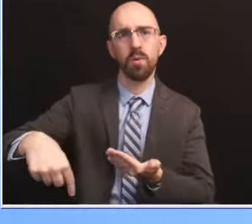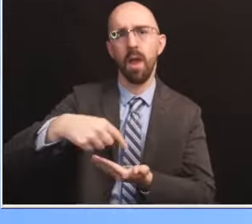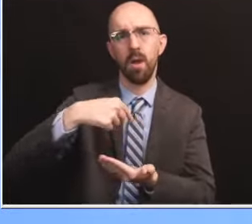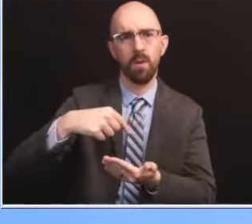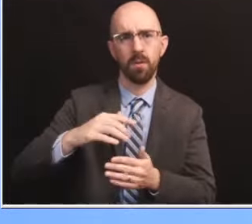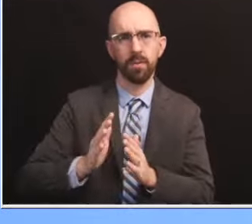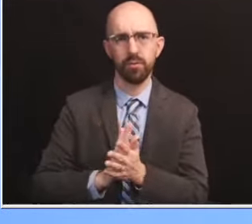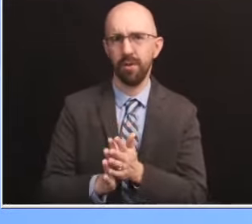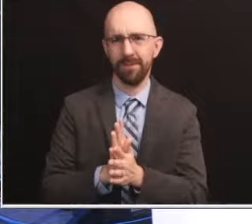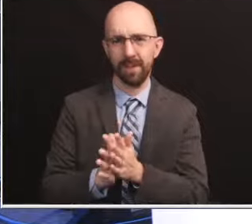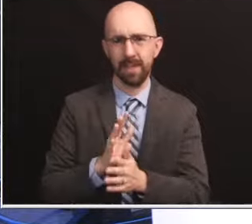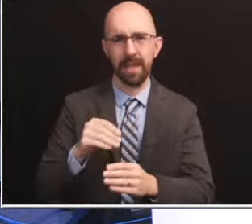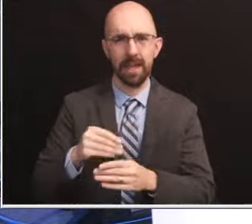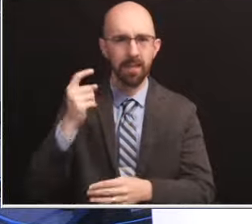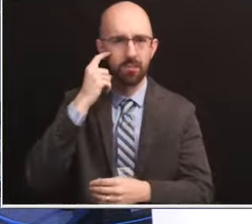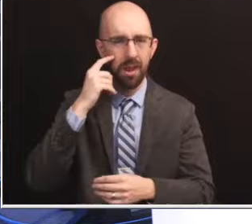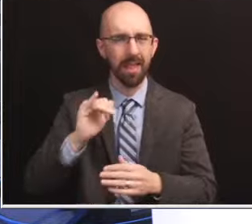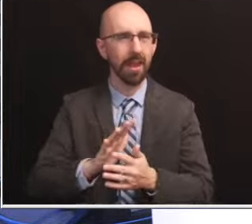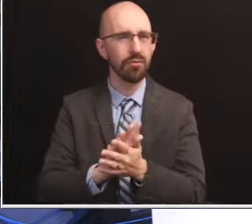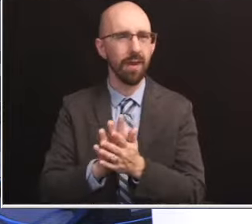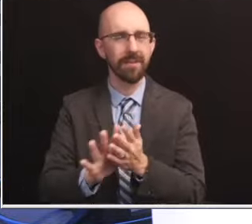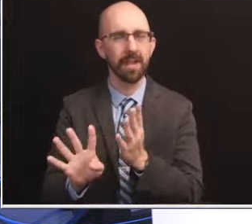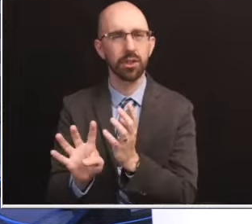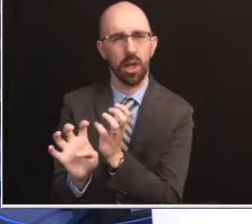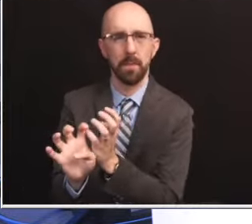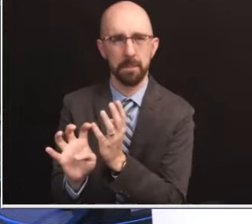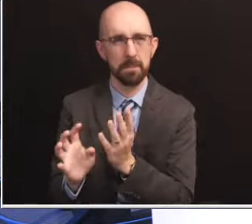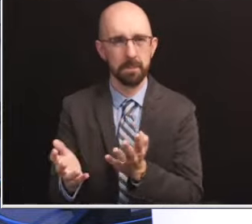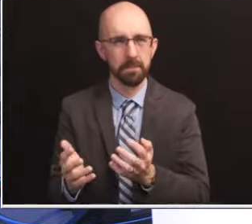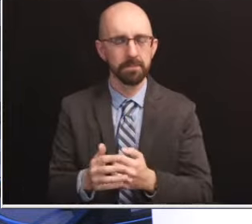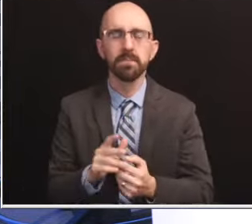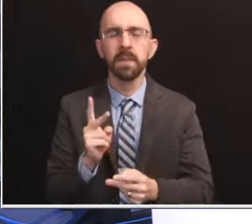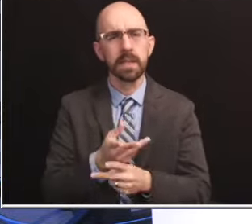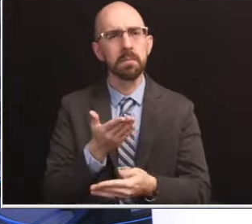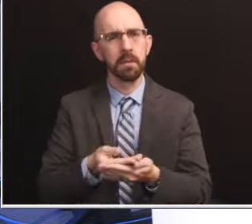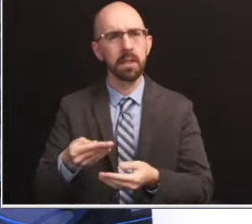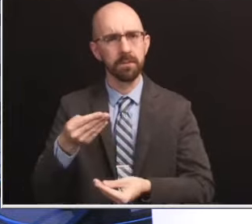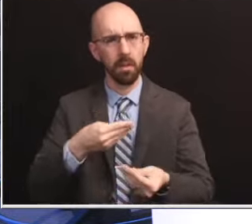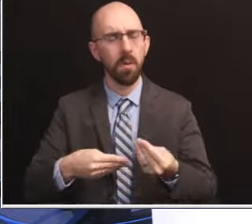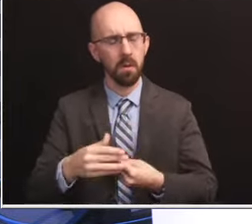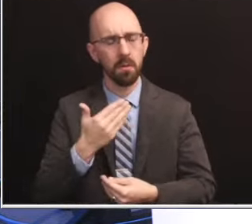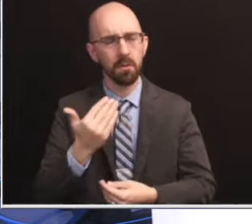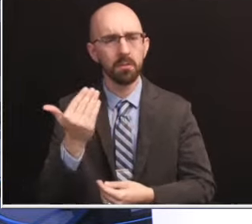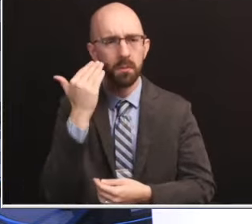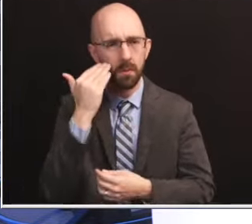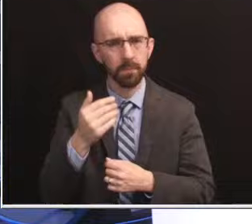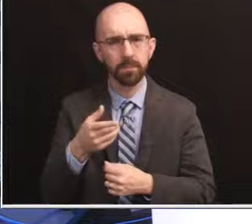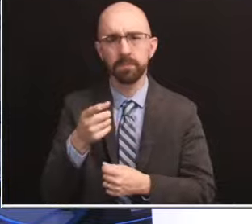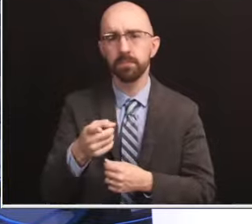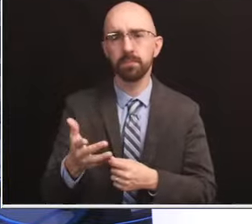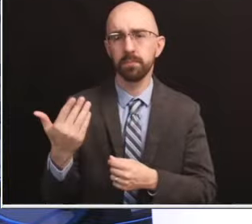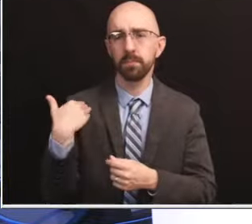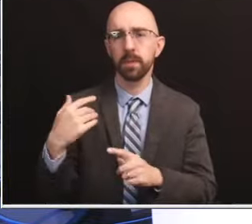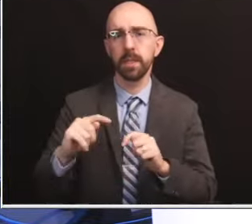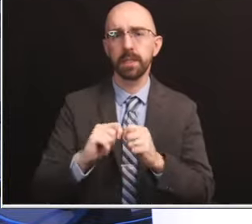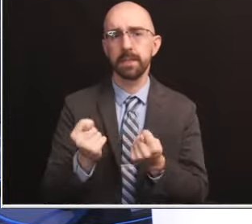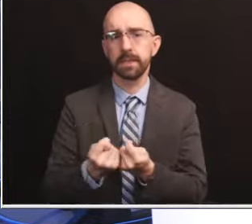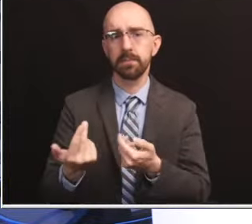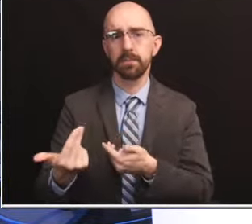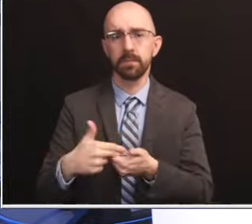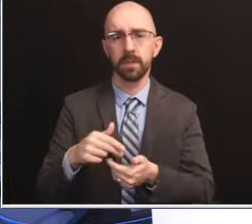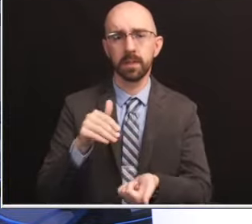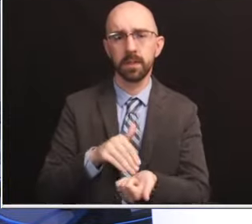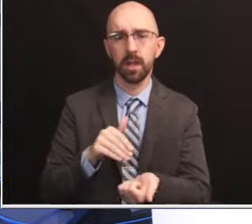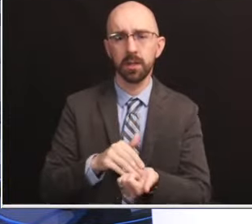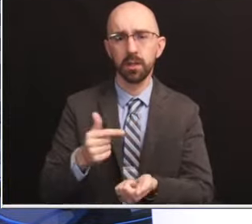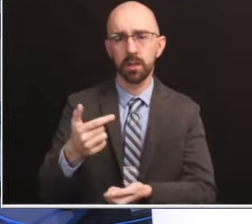brain? Oh, that's good. Keep things flowing. Dr. Burns, we had one of your teammates on last year, Dr. Geiger, talking about her